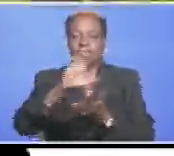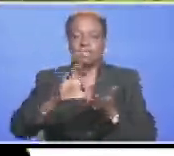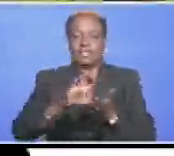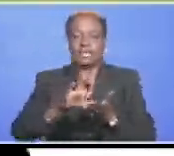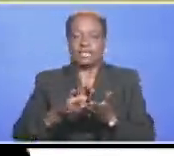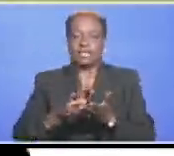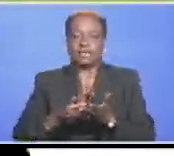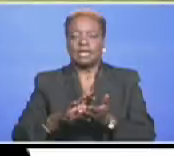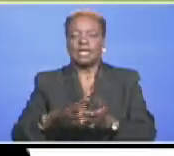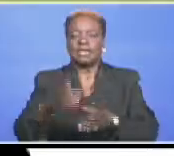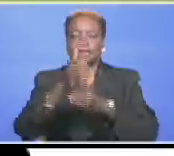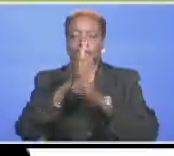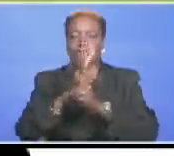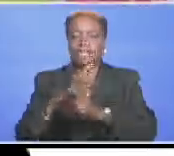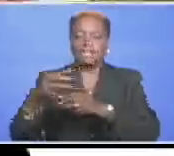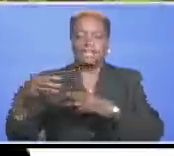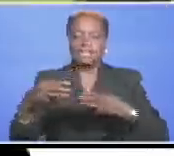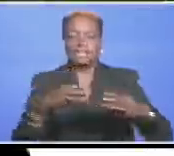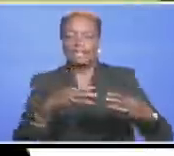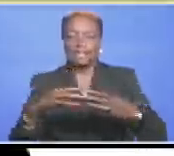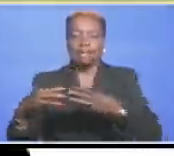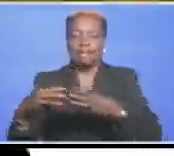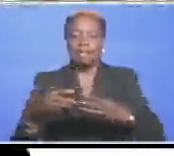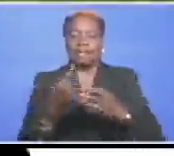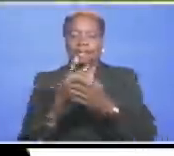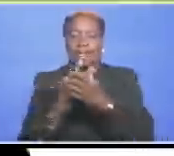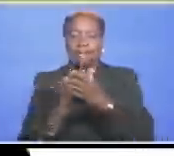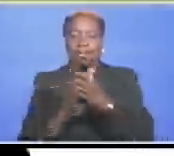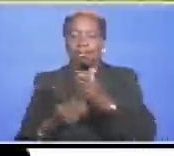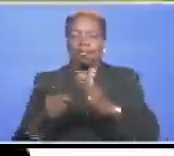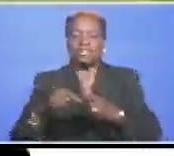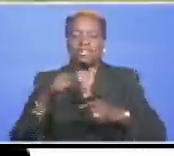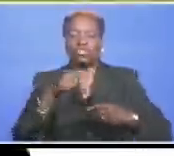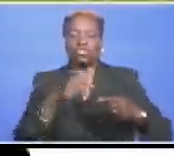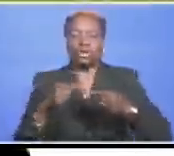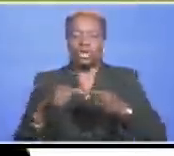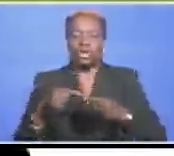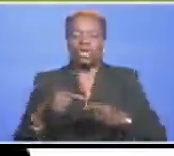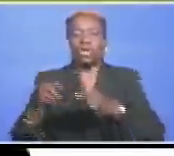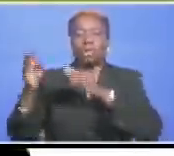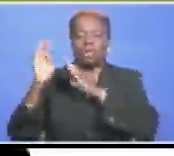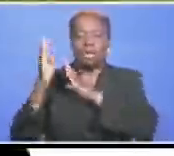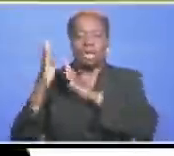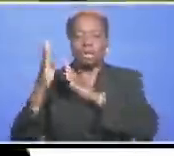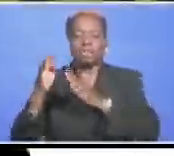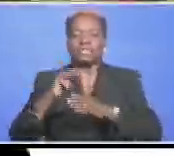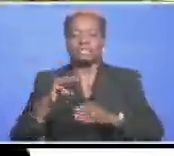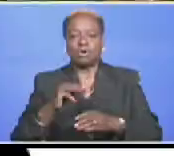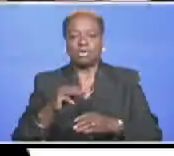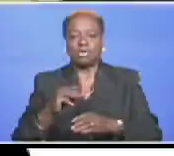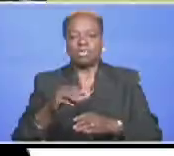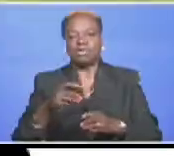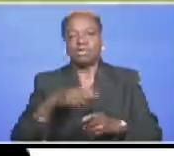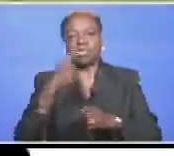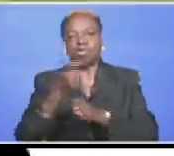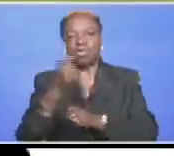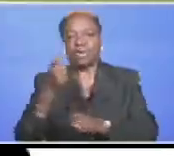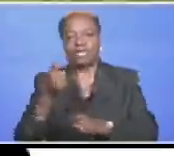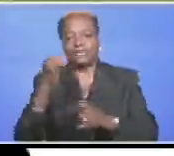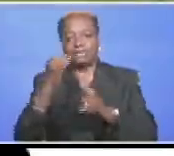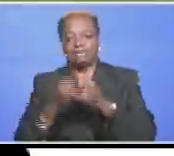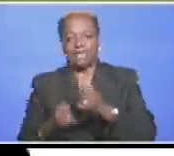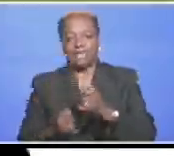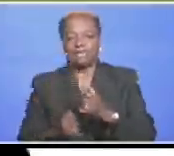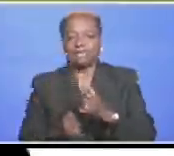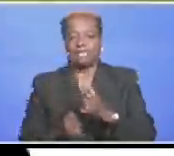it was a defensive battle as both offenses struggled, but the Playground Bahamas Marlins found a way to pull it out and move into the Final